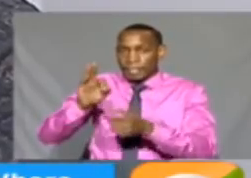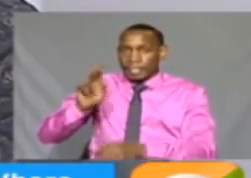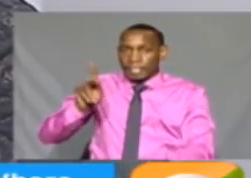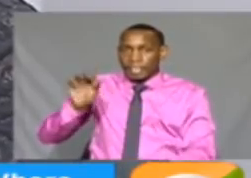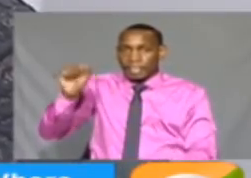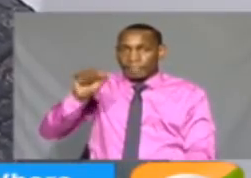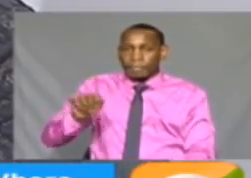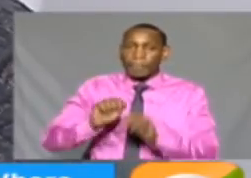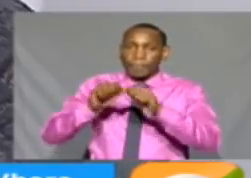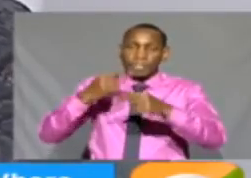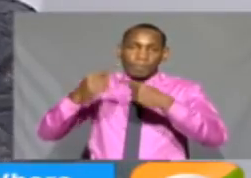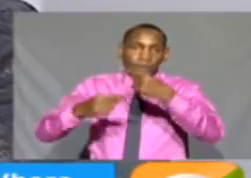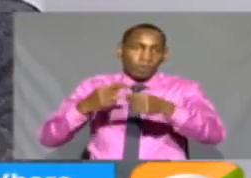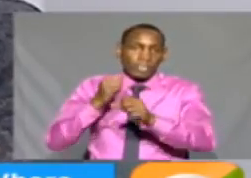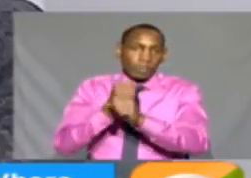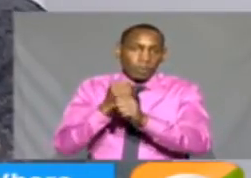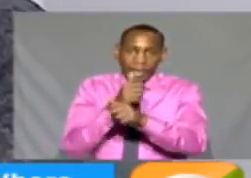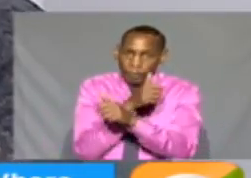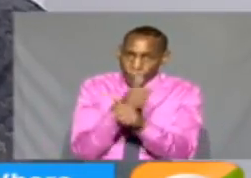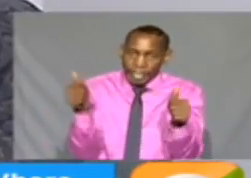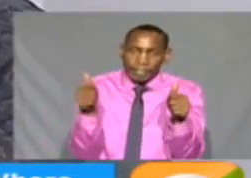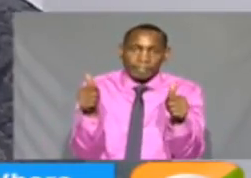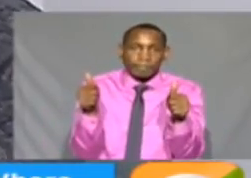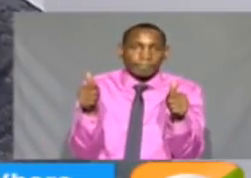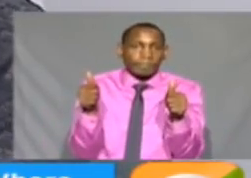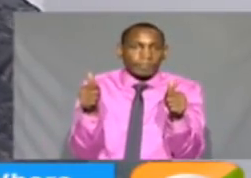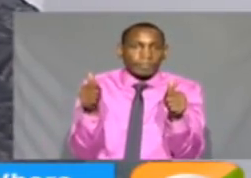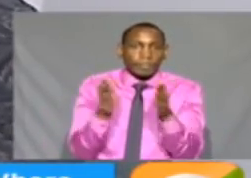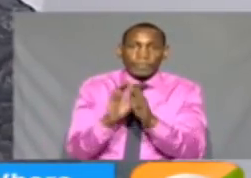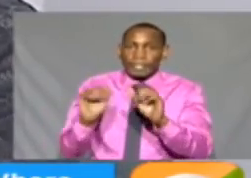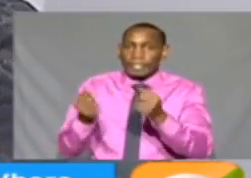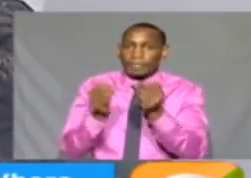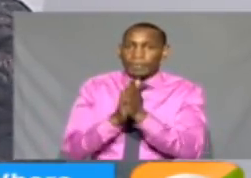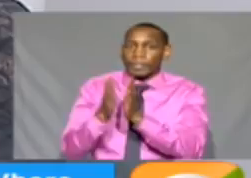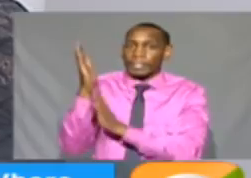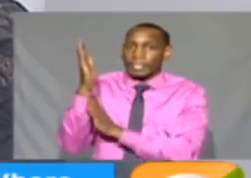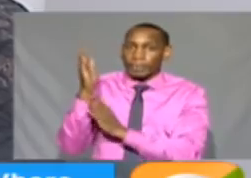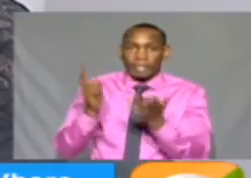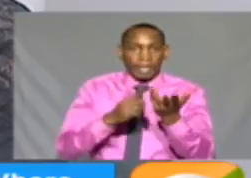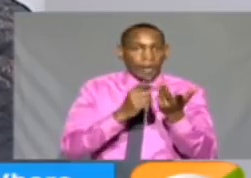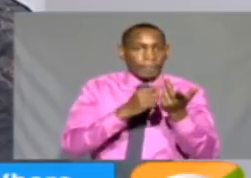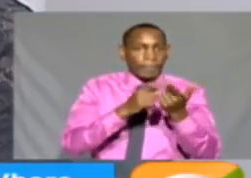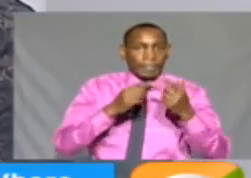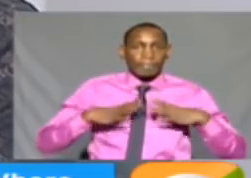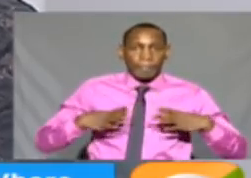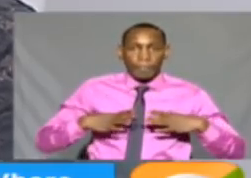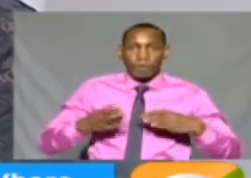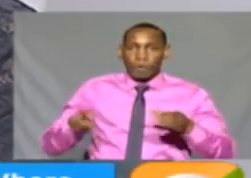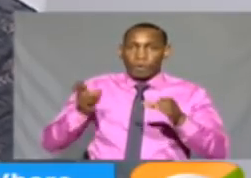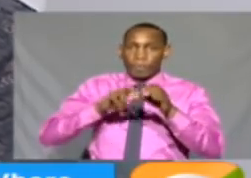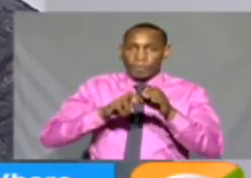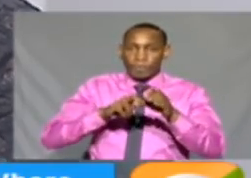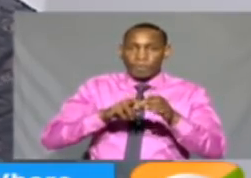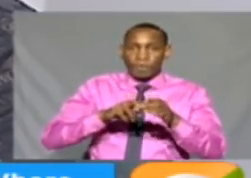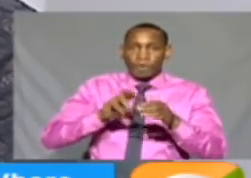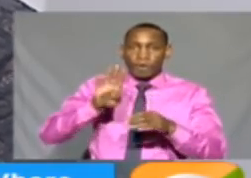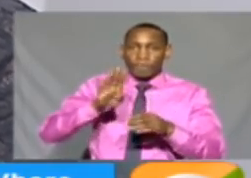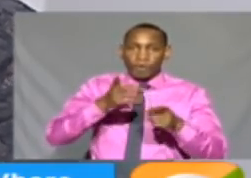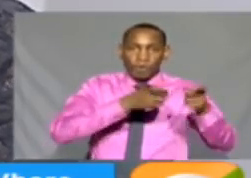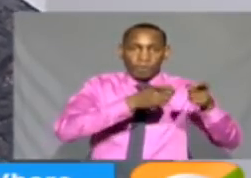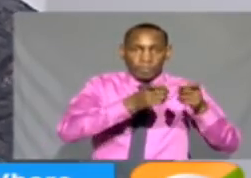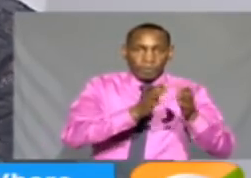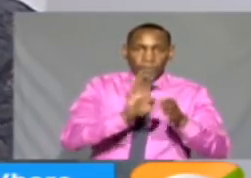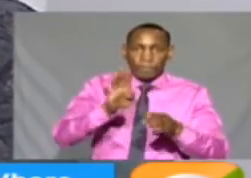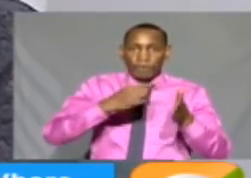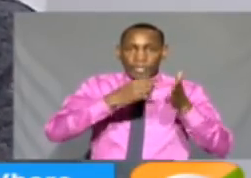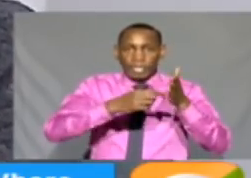able to run this, not just efficiently, but you know, with safety and security? How many people do they have on board? Four on the decks, four in the engine